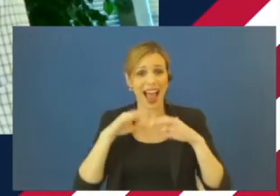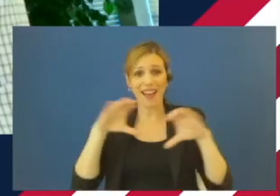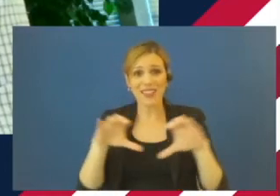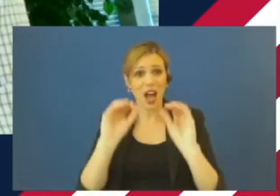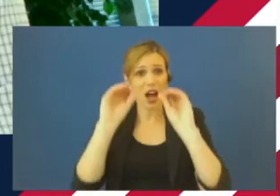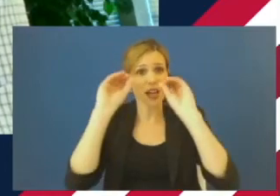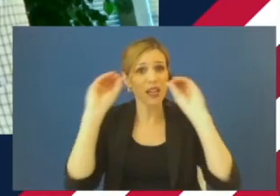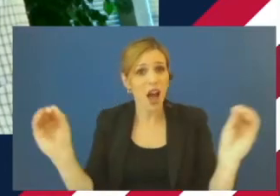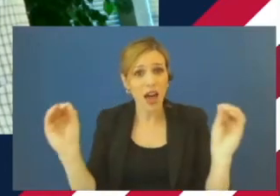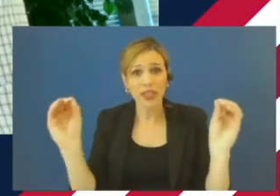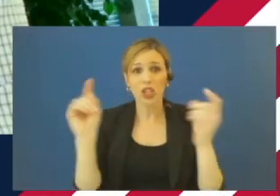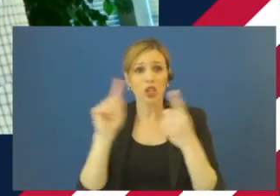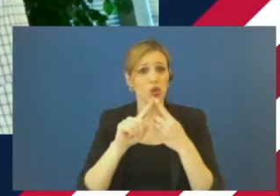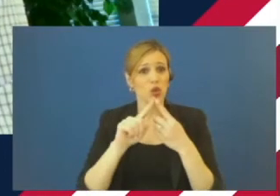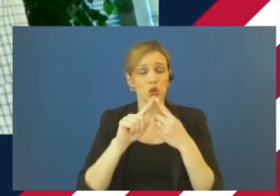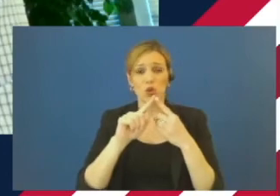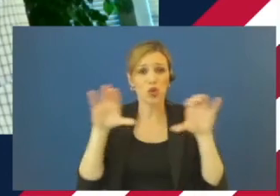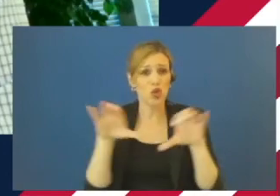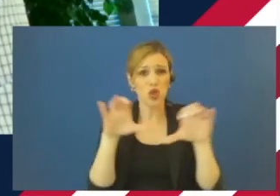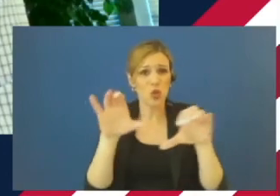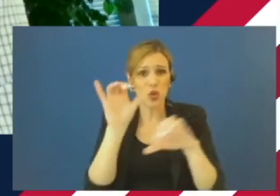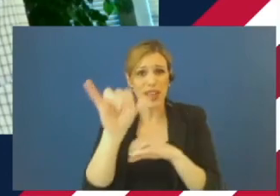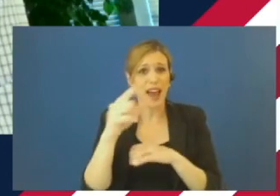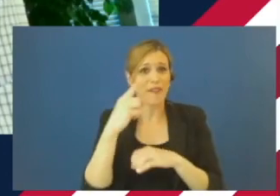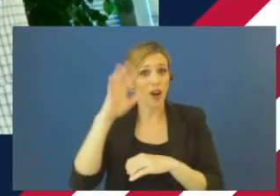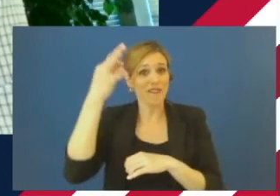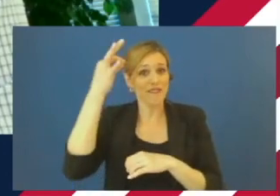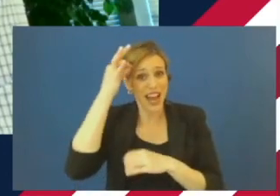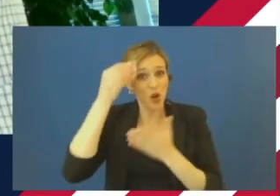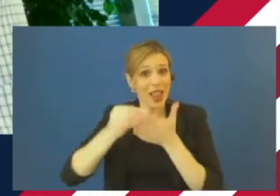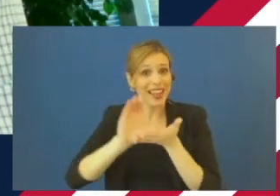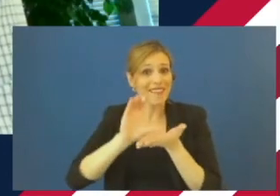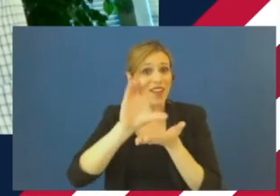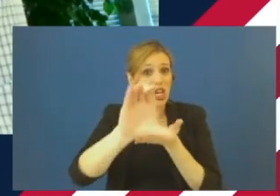project labor agreements on federally funded projects under this administration.